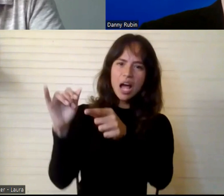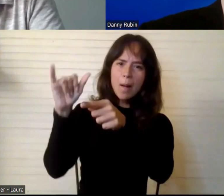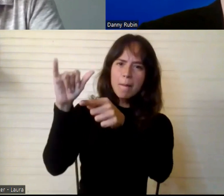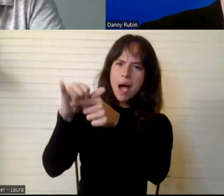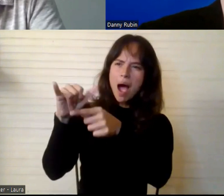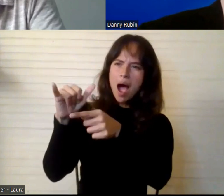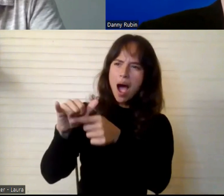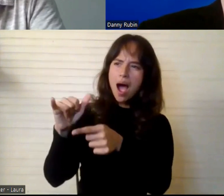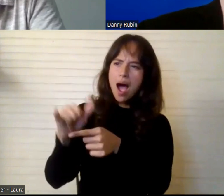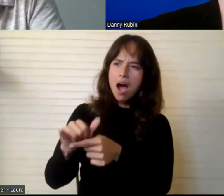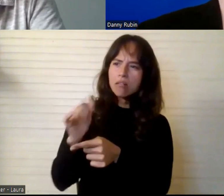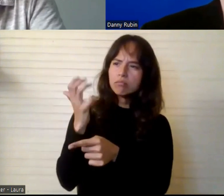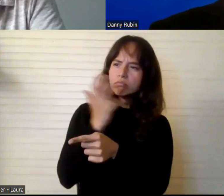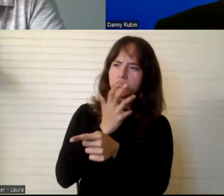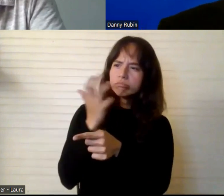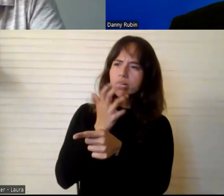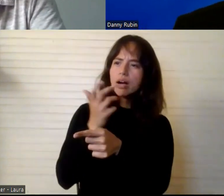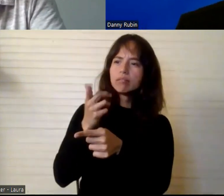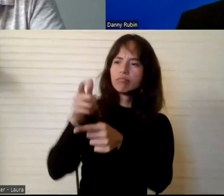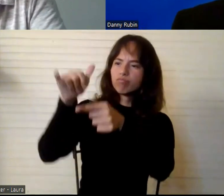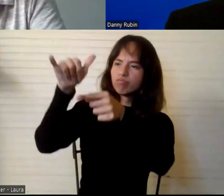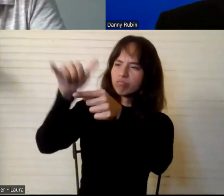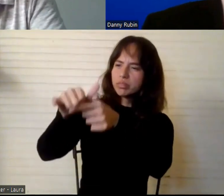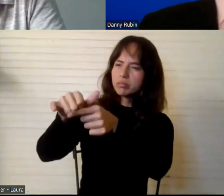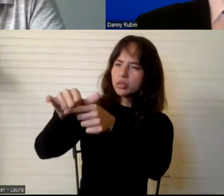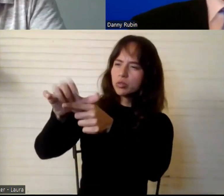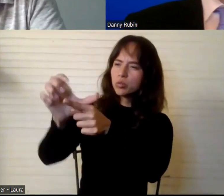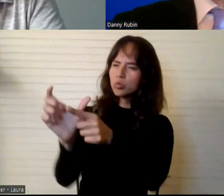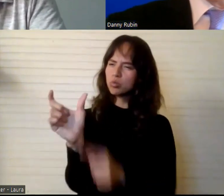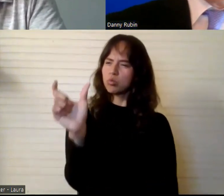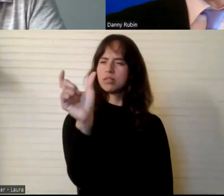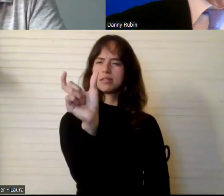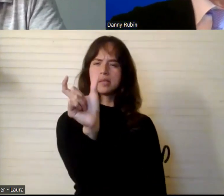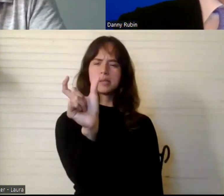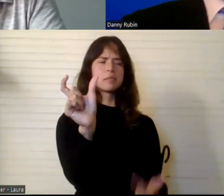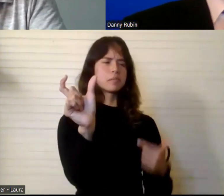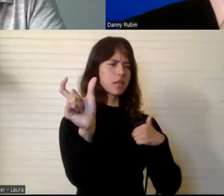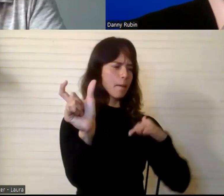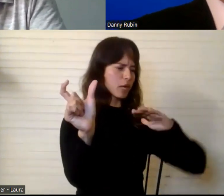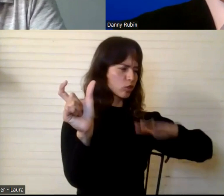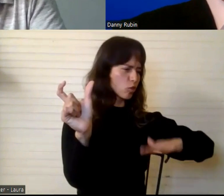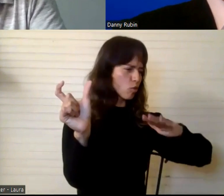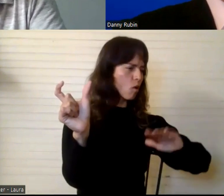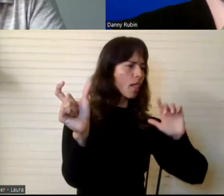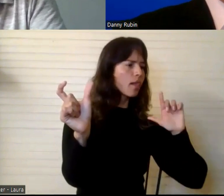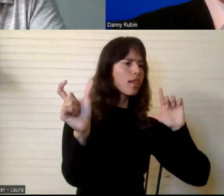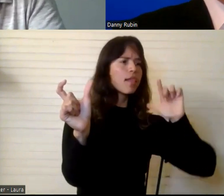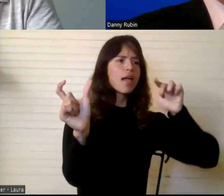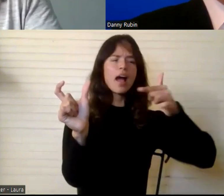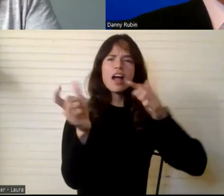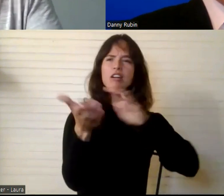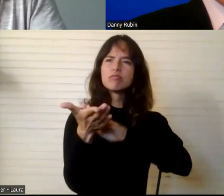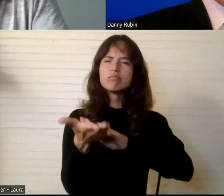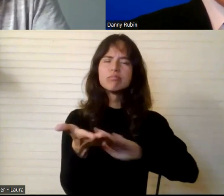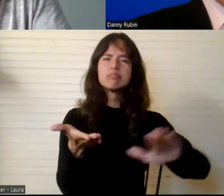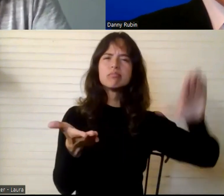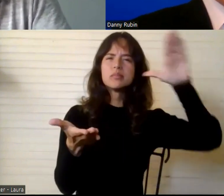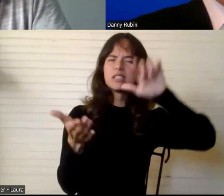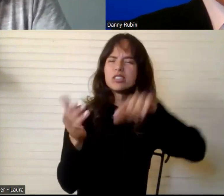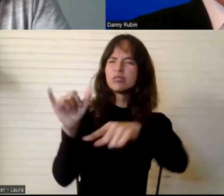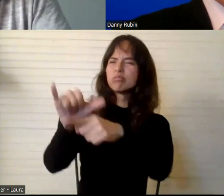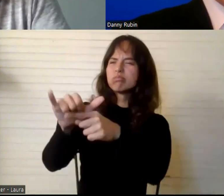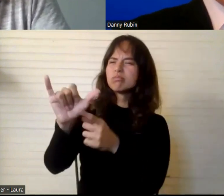essential skills for students to come out of school with so they could work at a firm like yours? That's a great question. So there